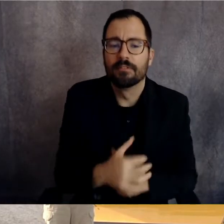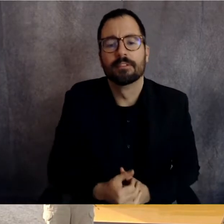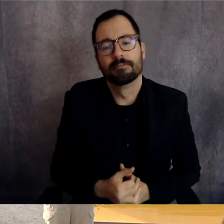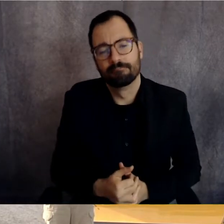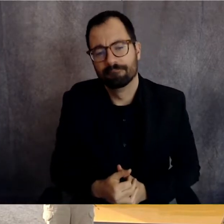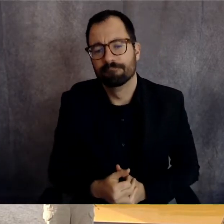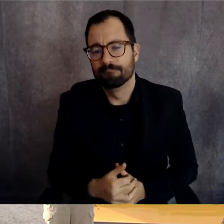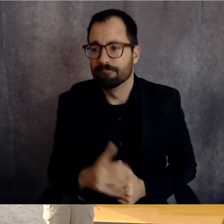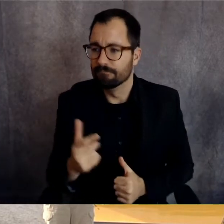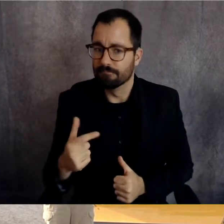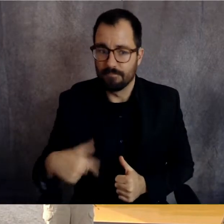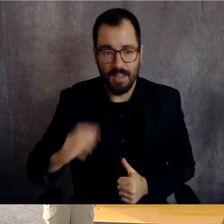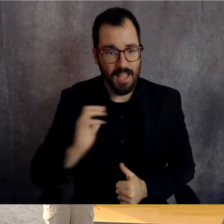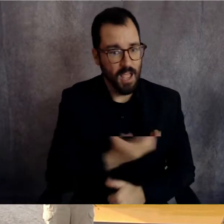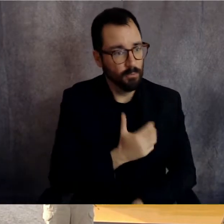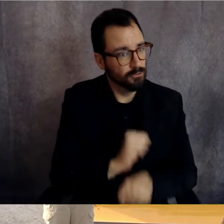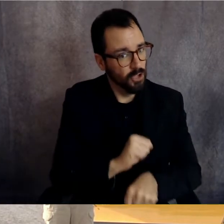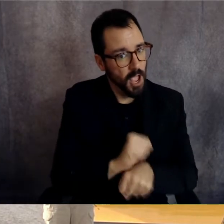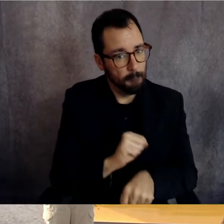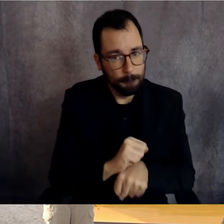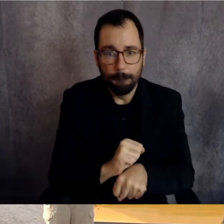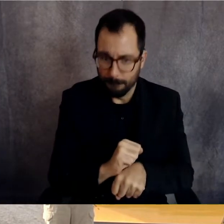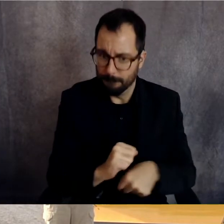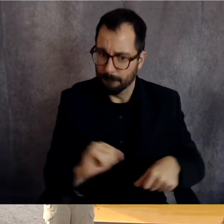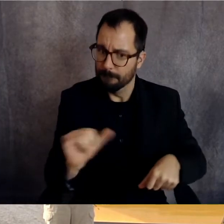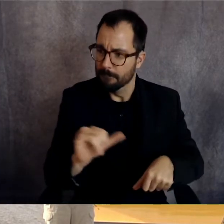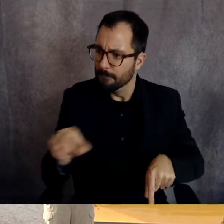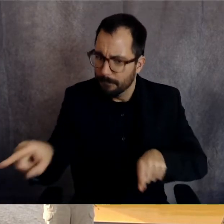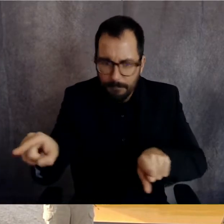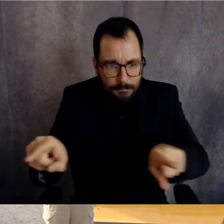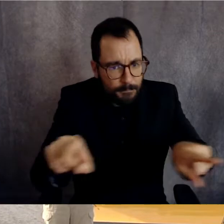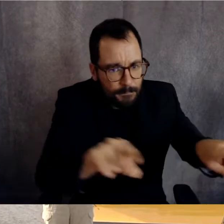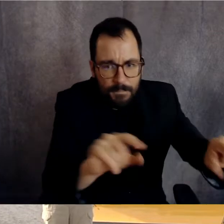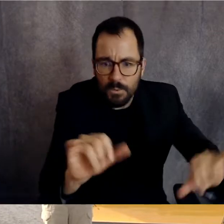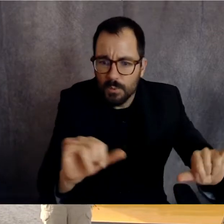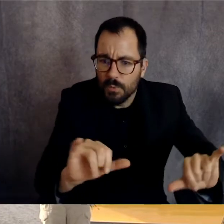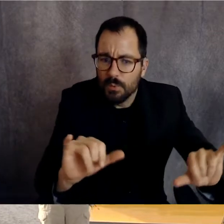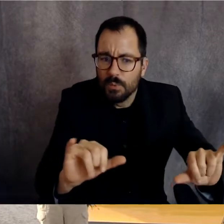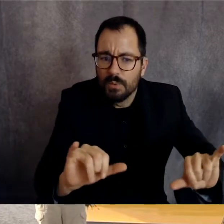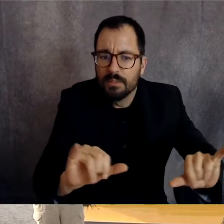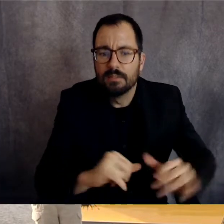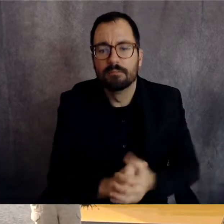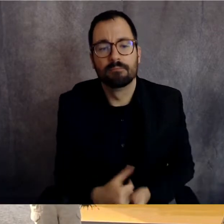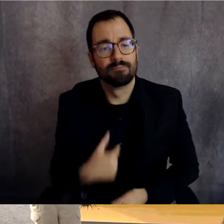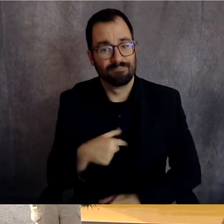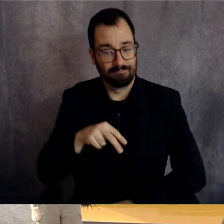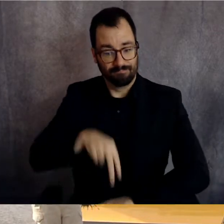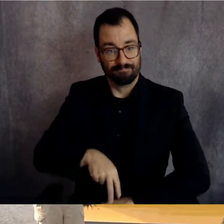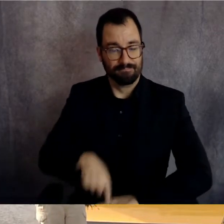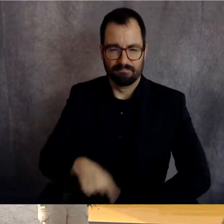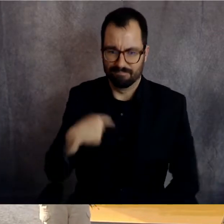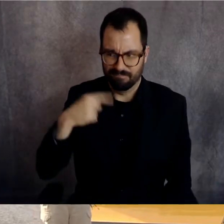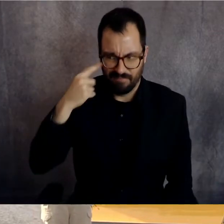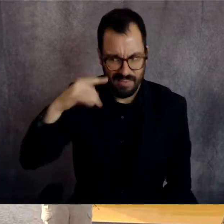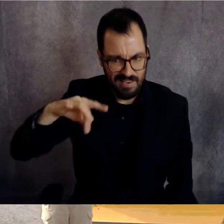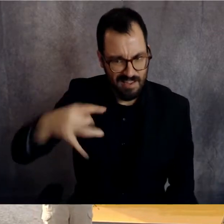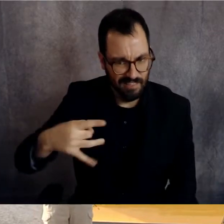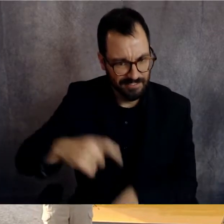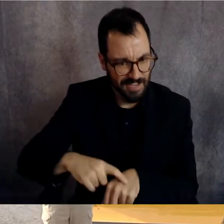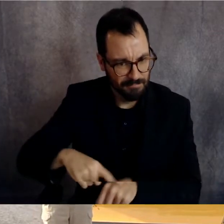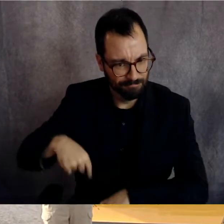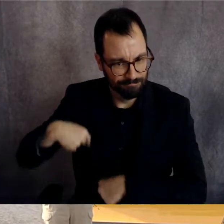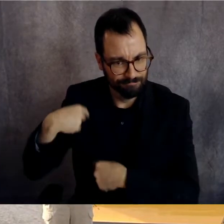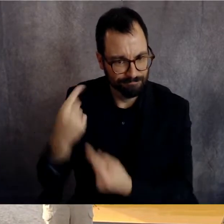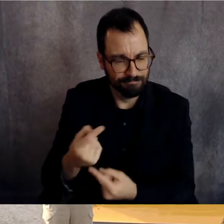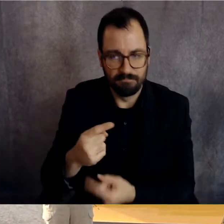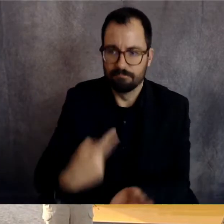of us doing our job and doing our part. I've stood here at this podium now. This is I believe my 8th time talking about